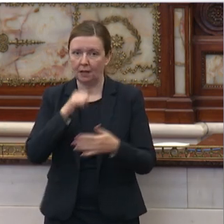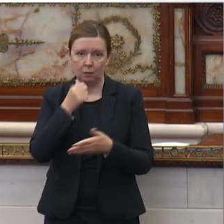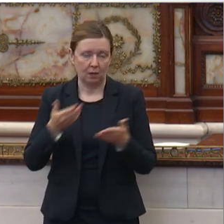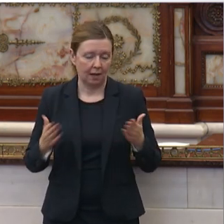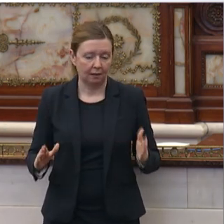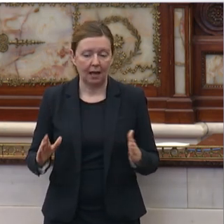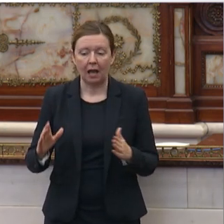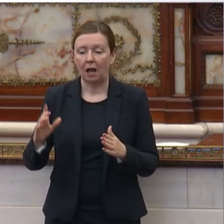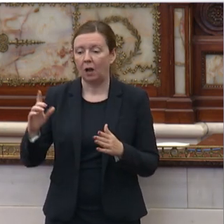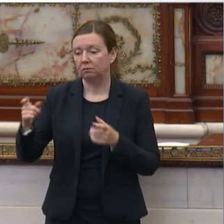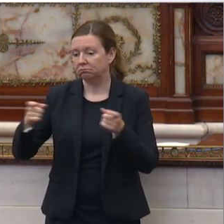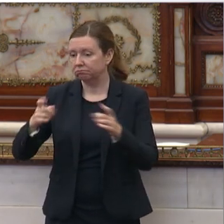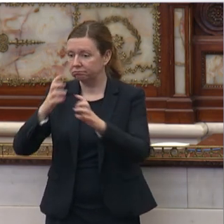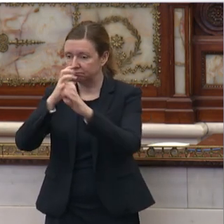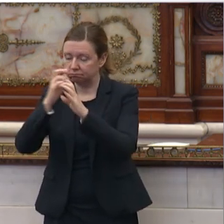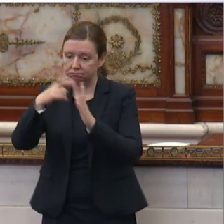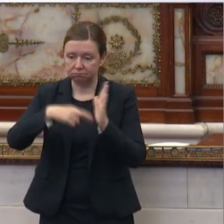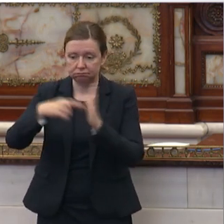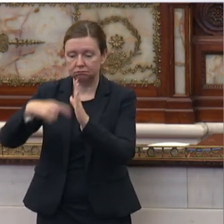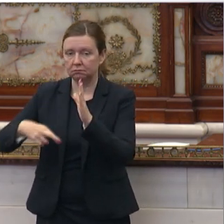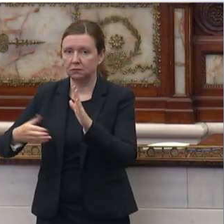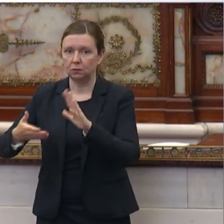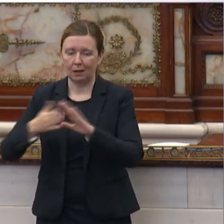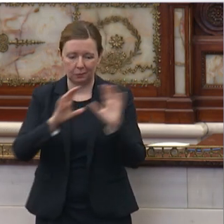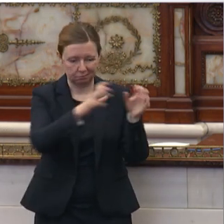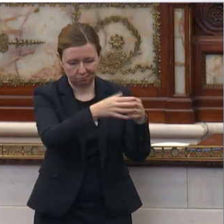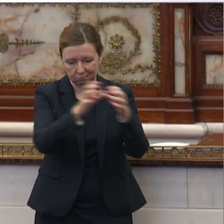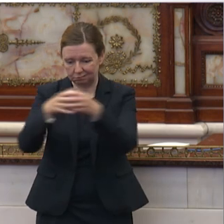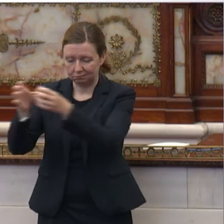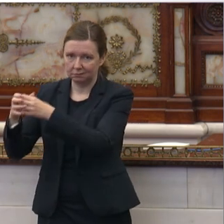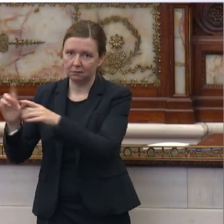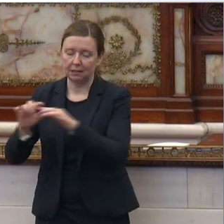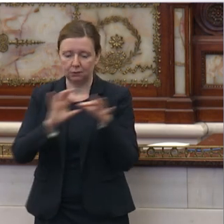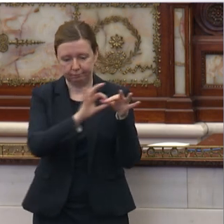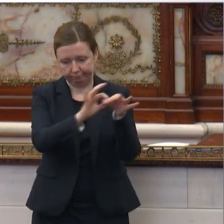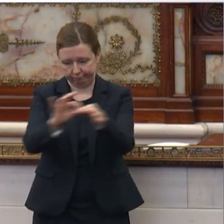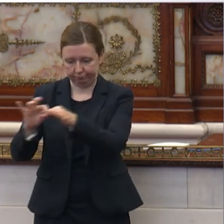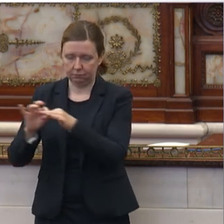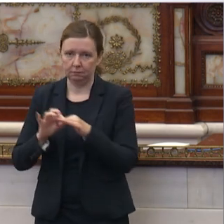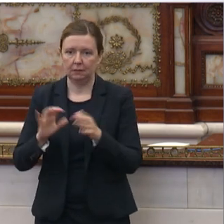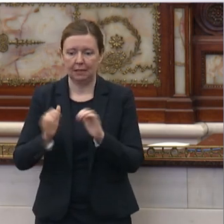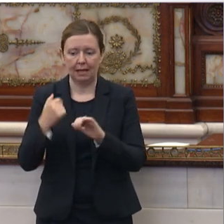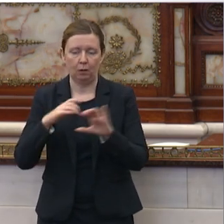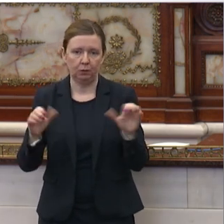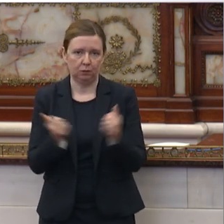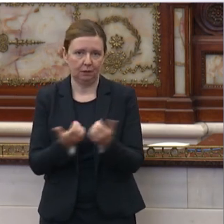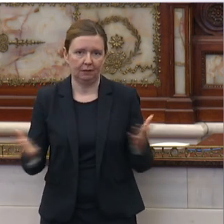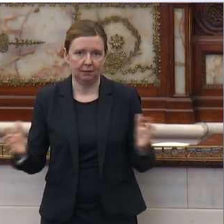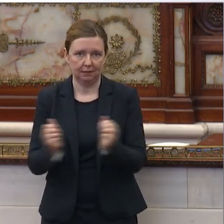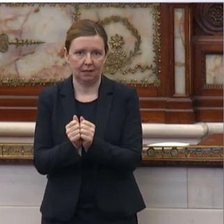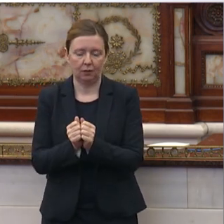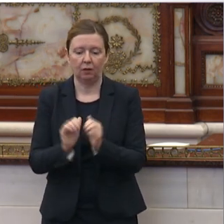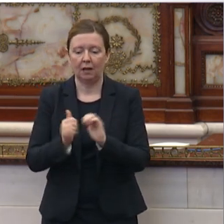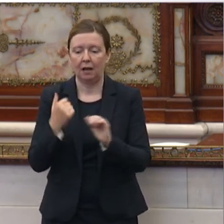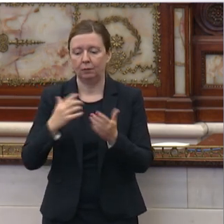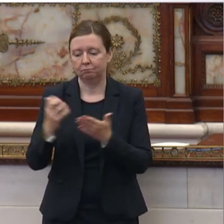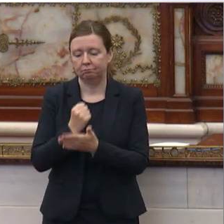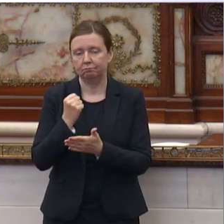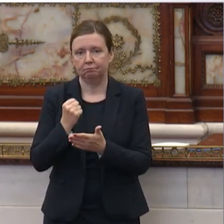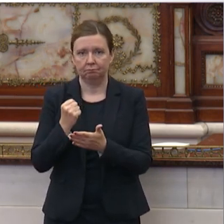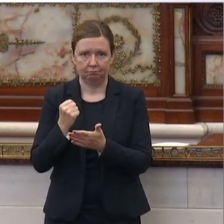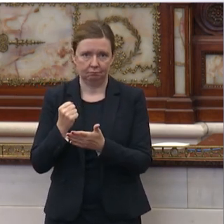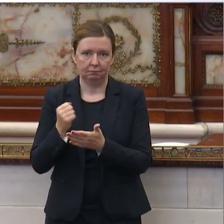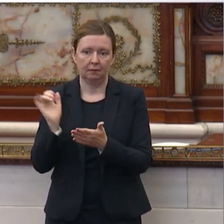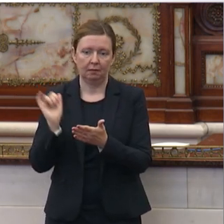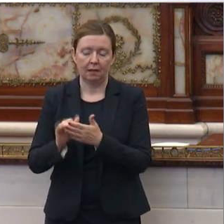the bureaucracy to operate in silos and not think together about how we do this and how we leverage and